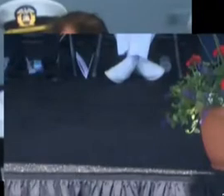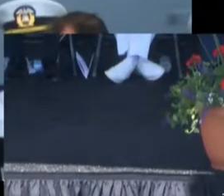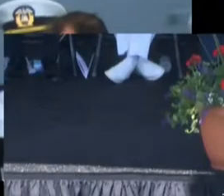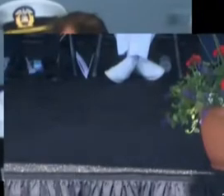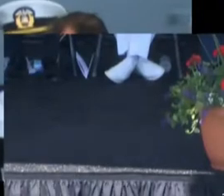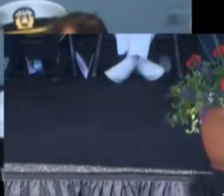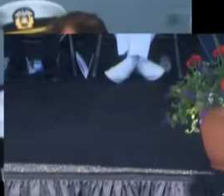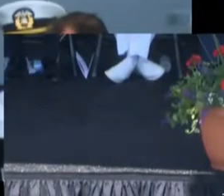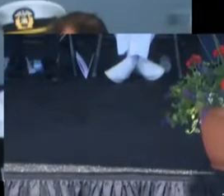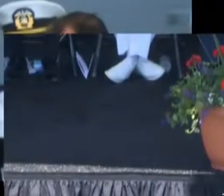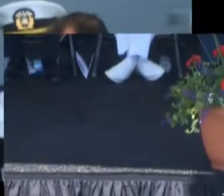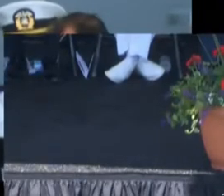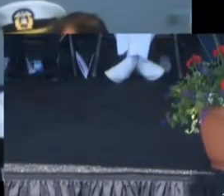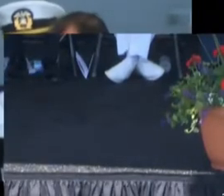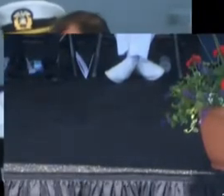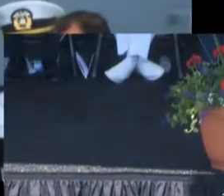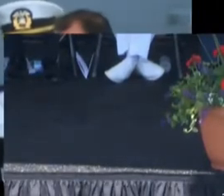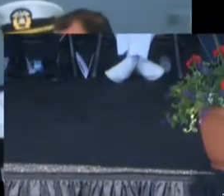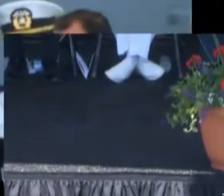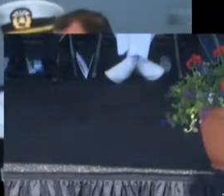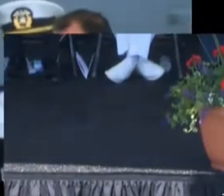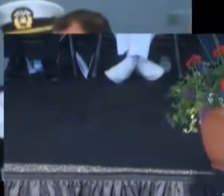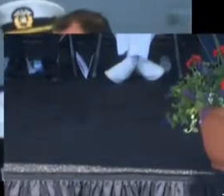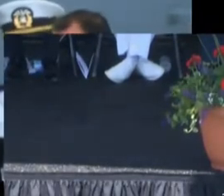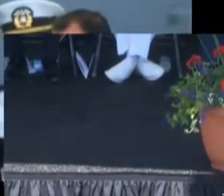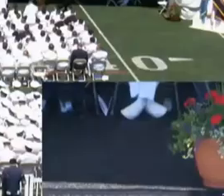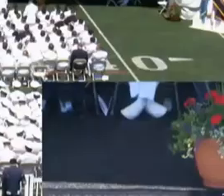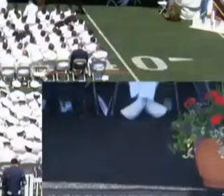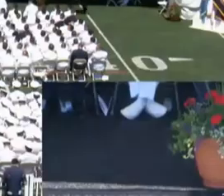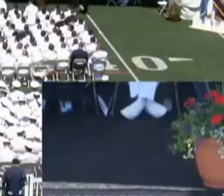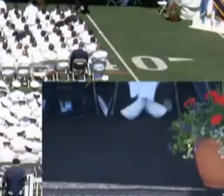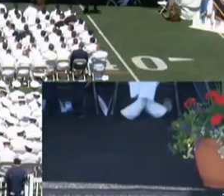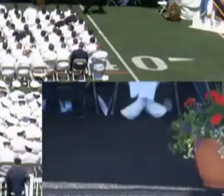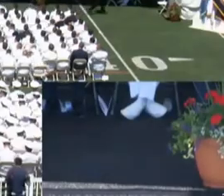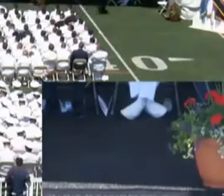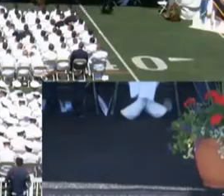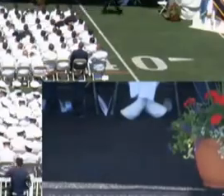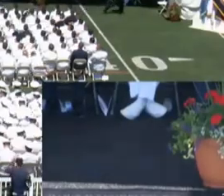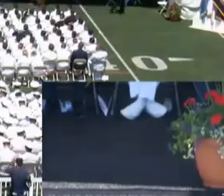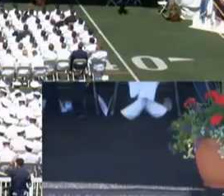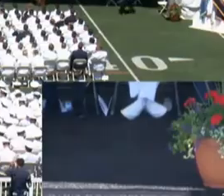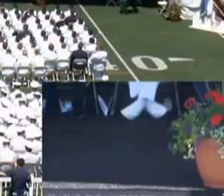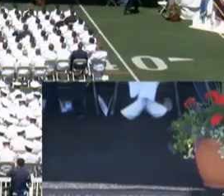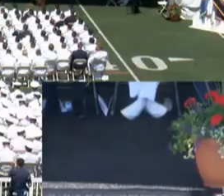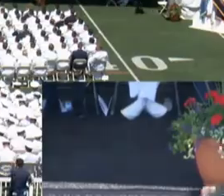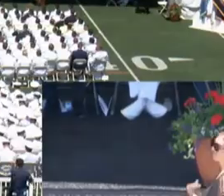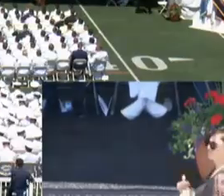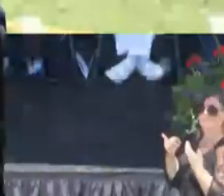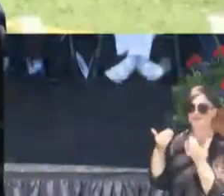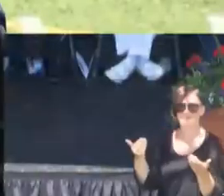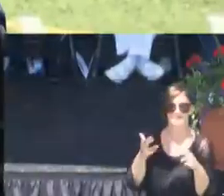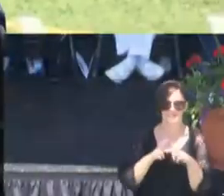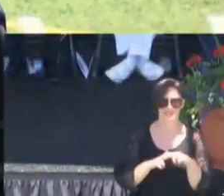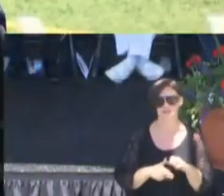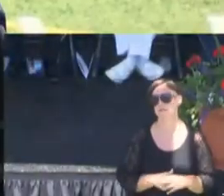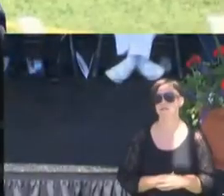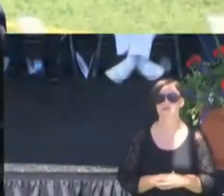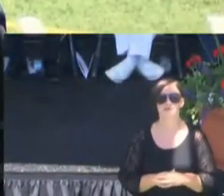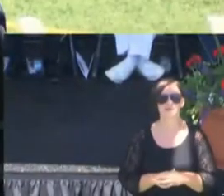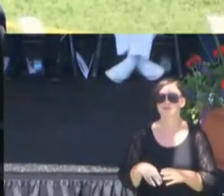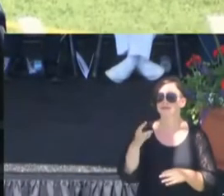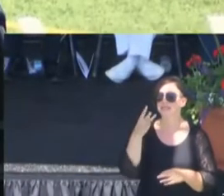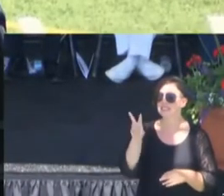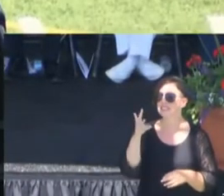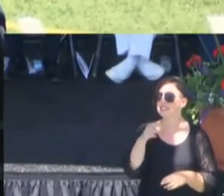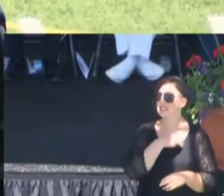Godspeed and good luck to Class 2018. Thank you, Captain Hartz. Ensigns, please be seated. 16